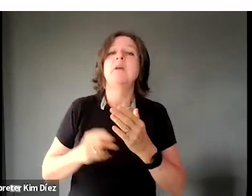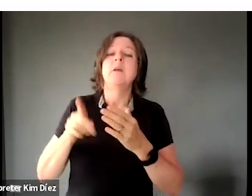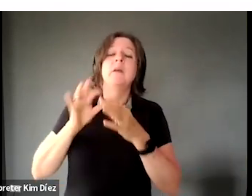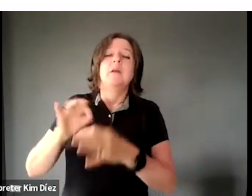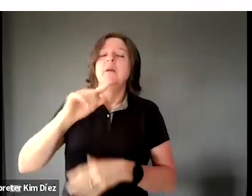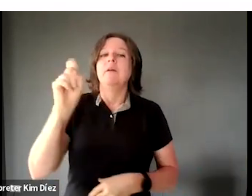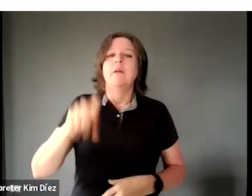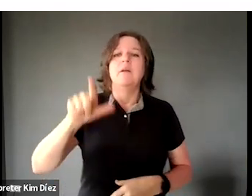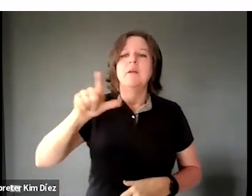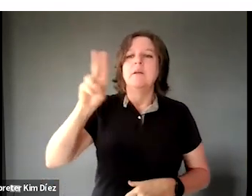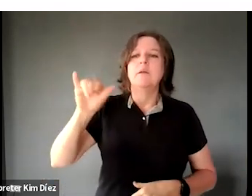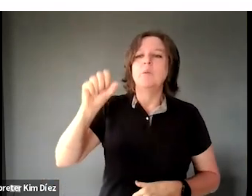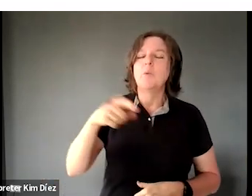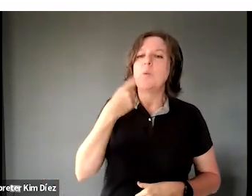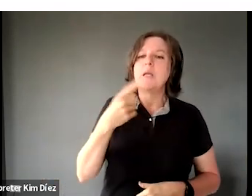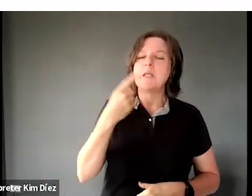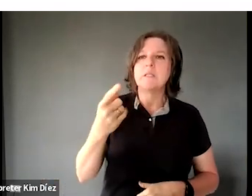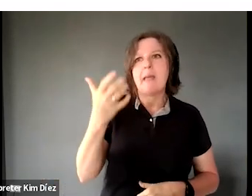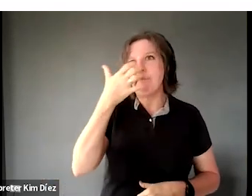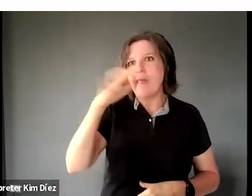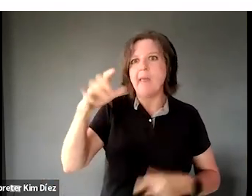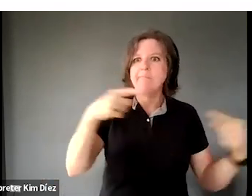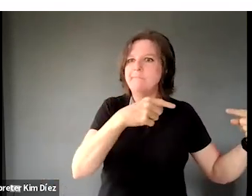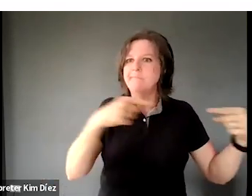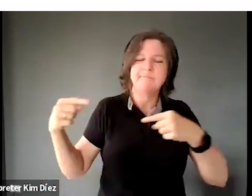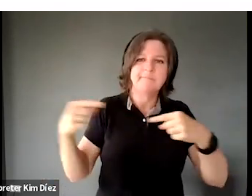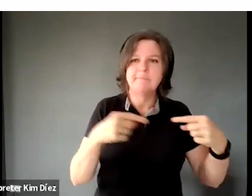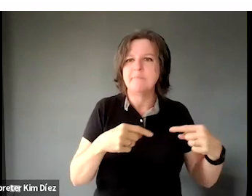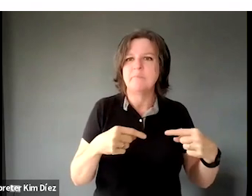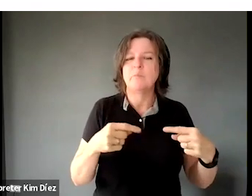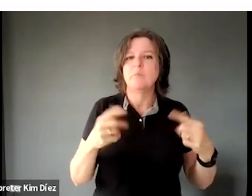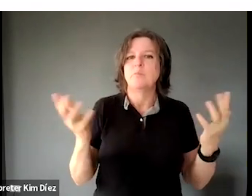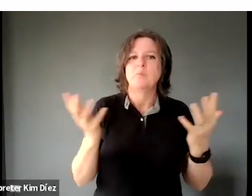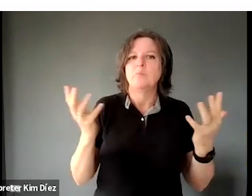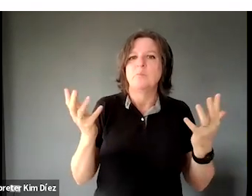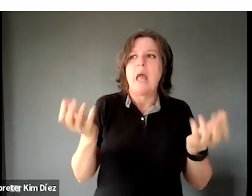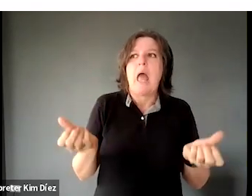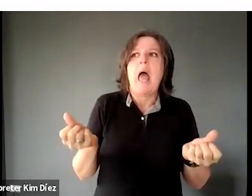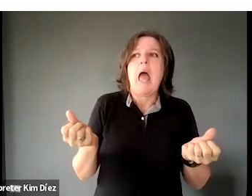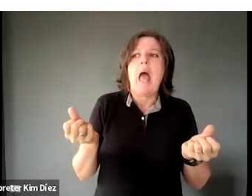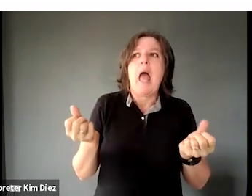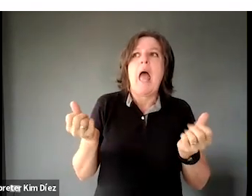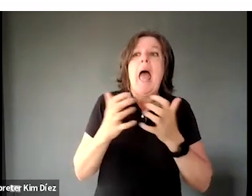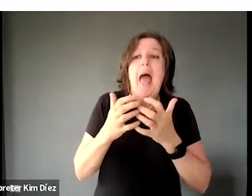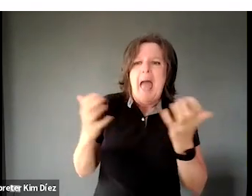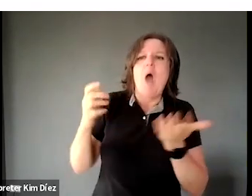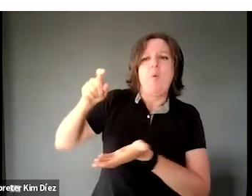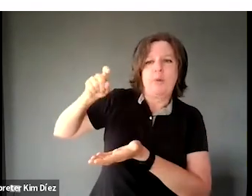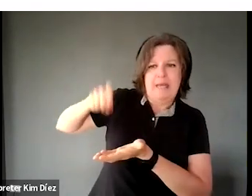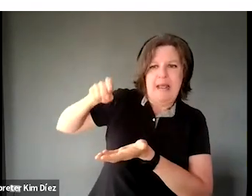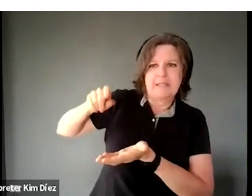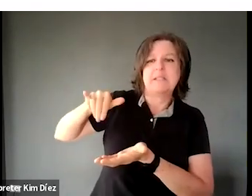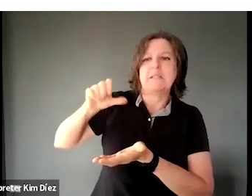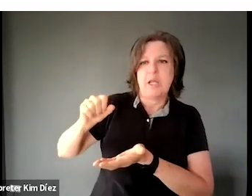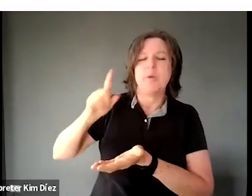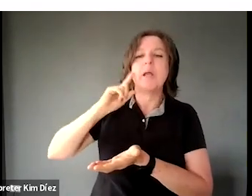of cadmium in the soil. And I know that, Luis, you like controversial questions, but I